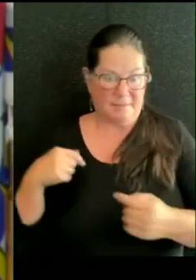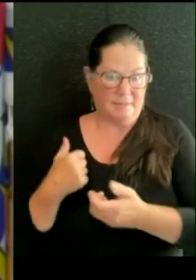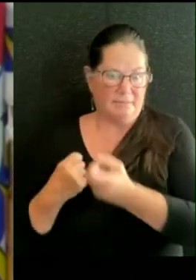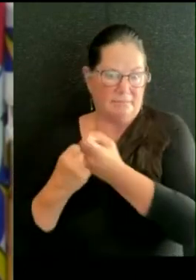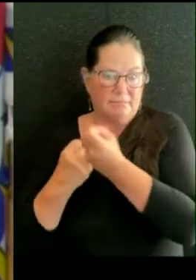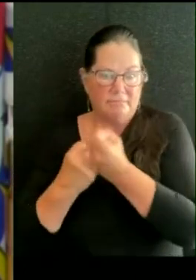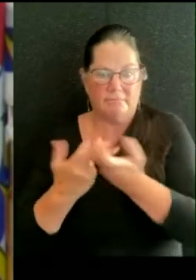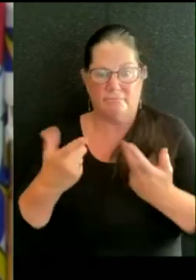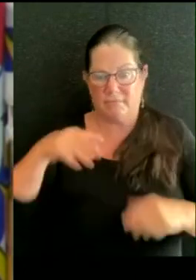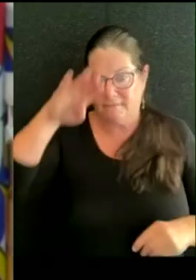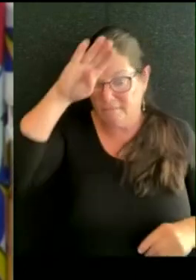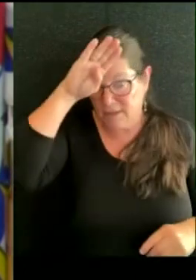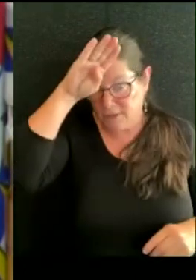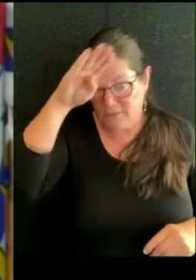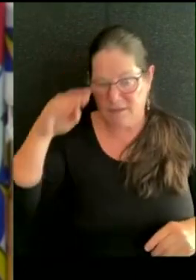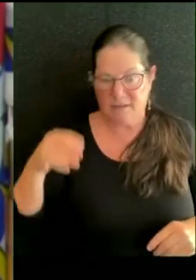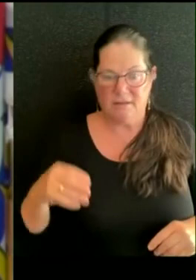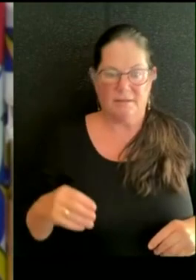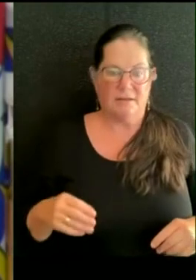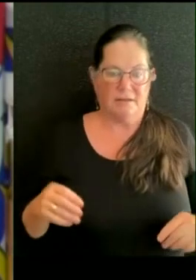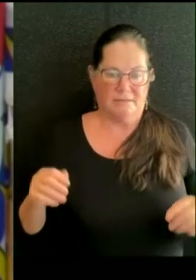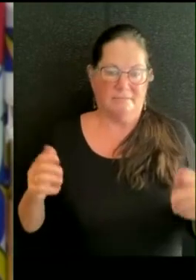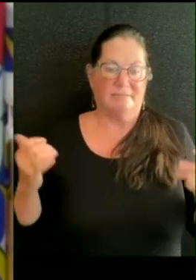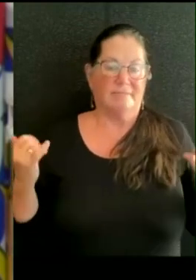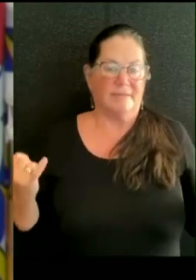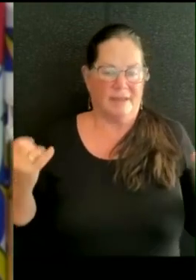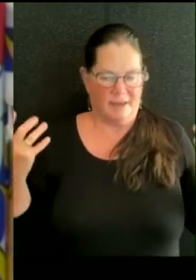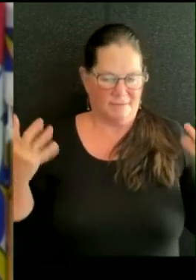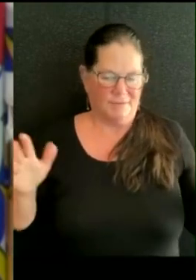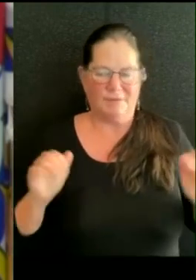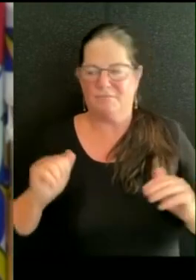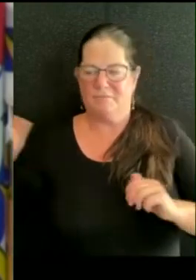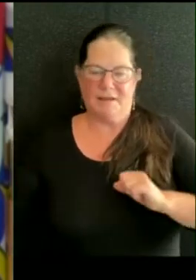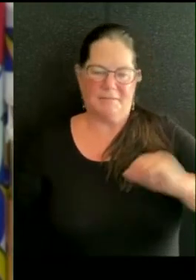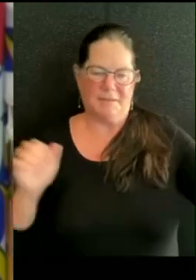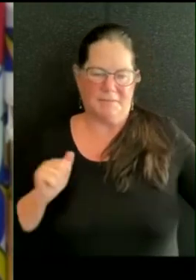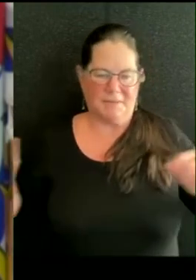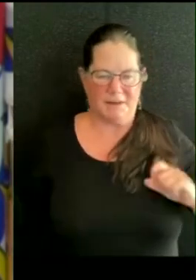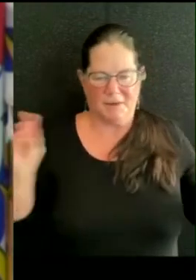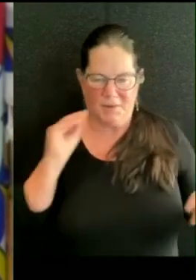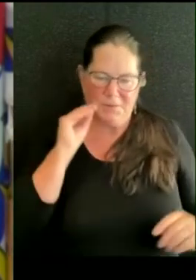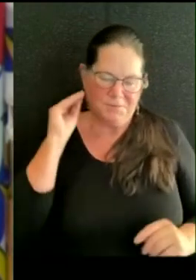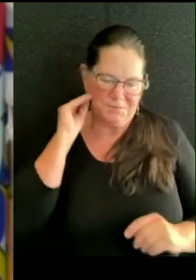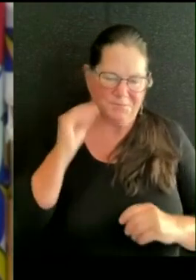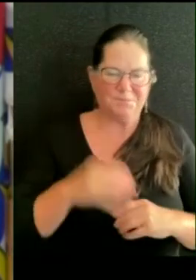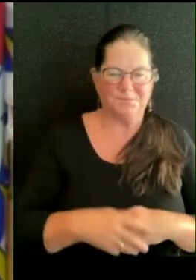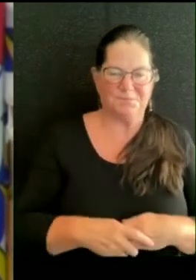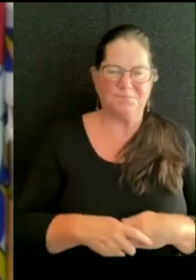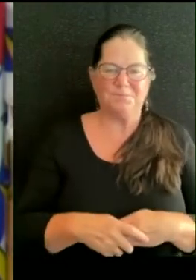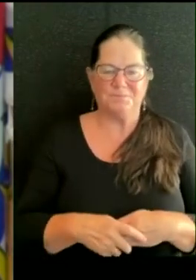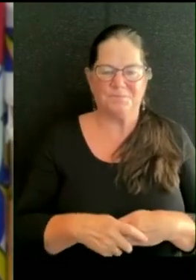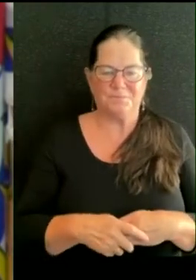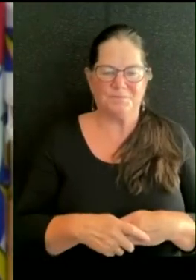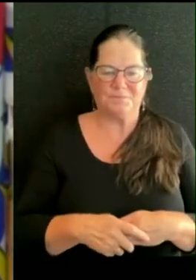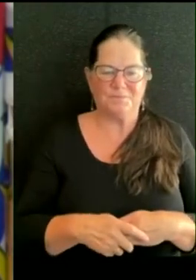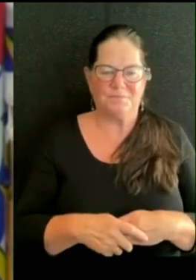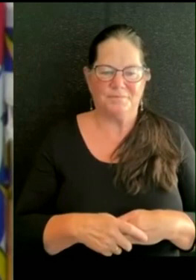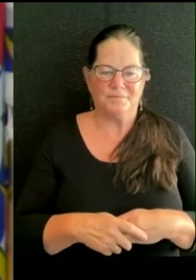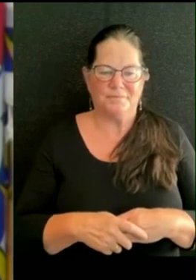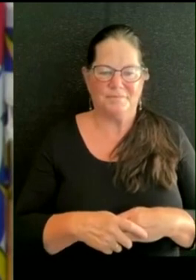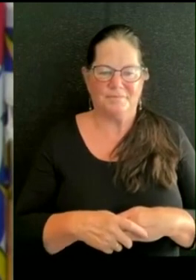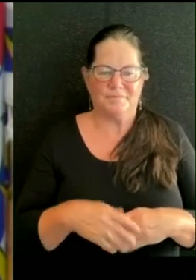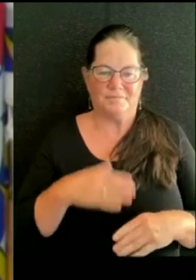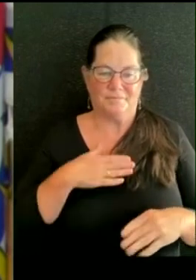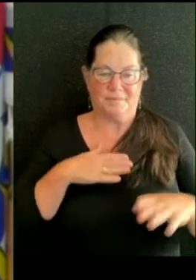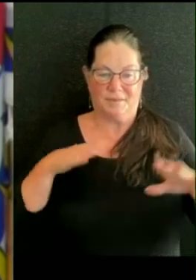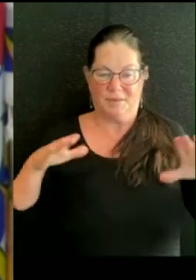other fires. My firefighters said to me, Chief, we will be the last ones on the line. And